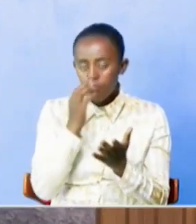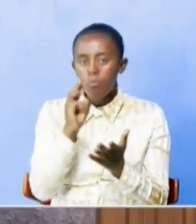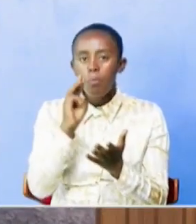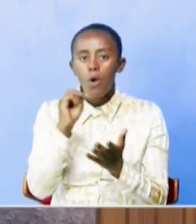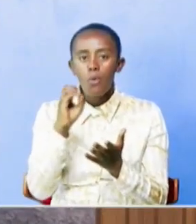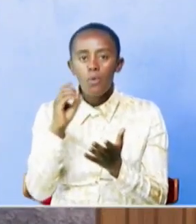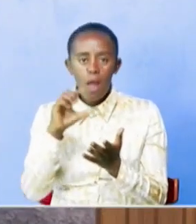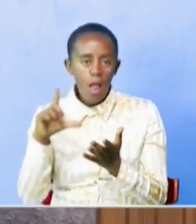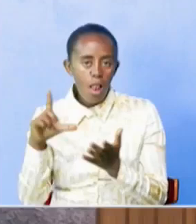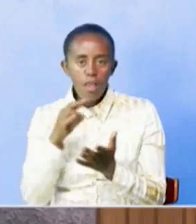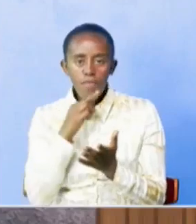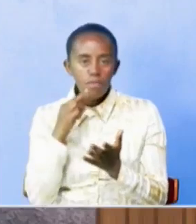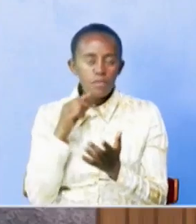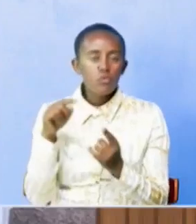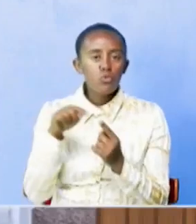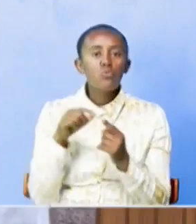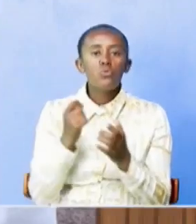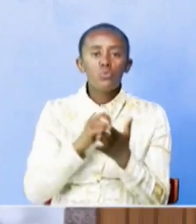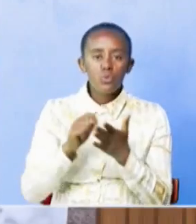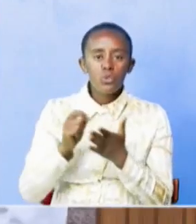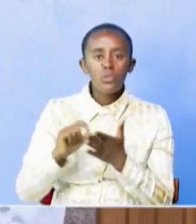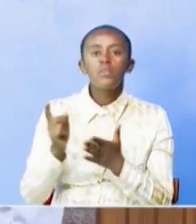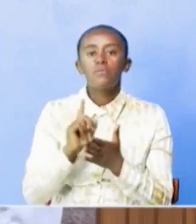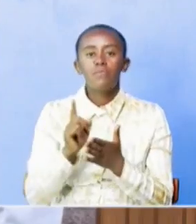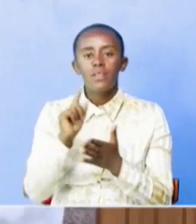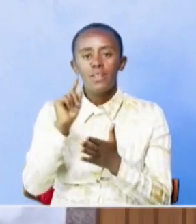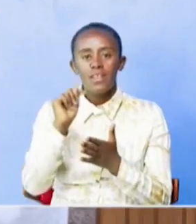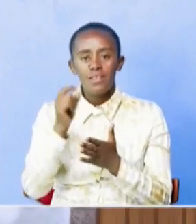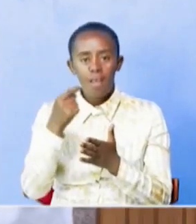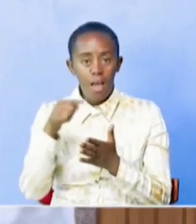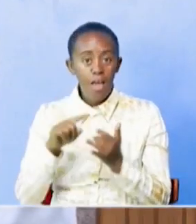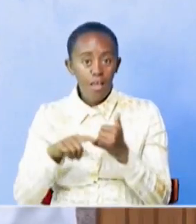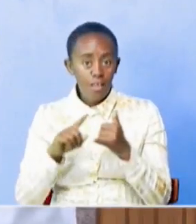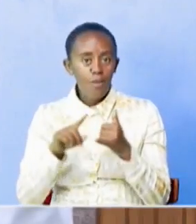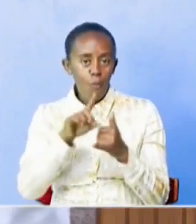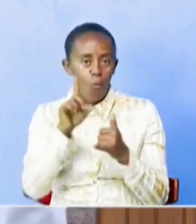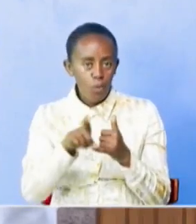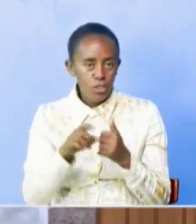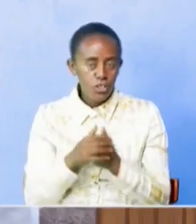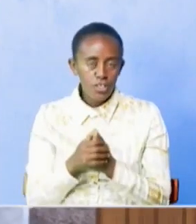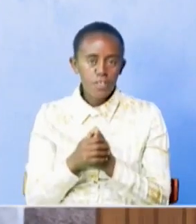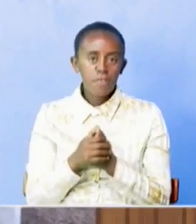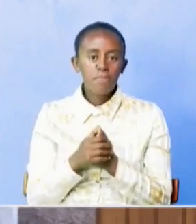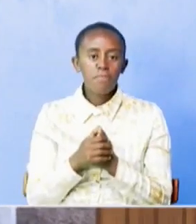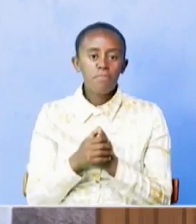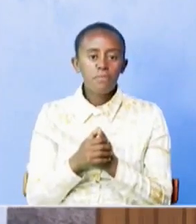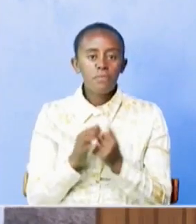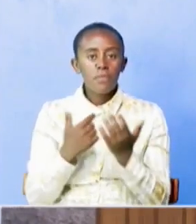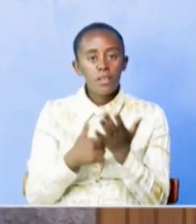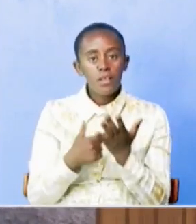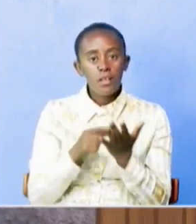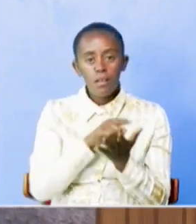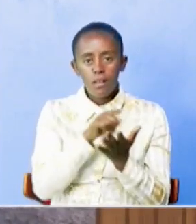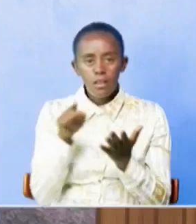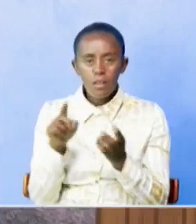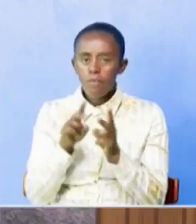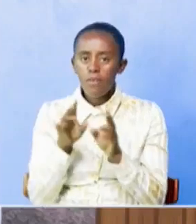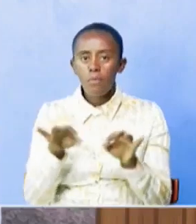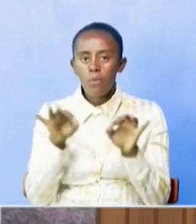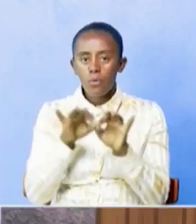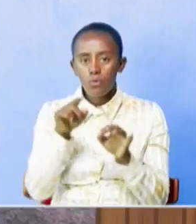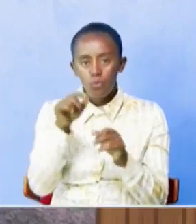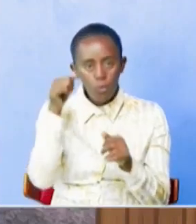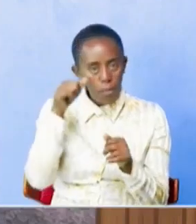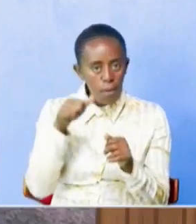to construct tag questions, okay? To construct tag questions. These are really important to